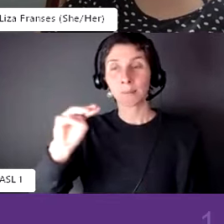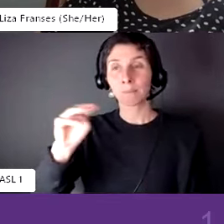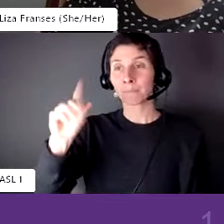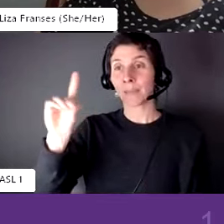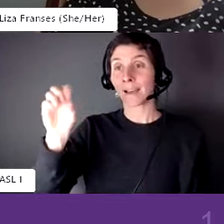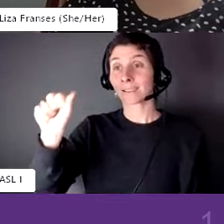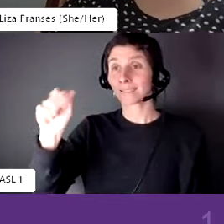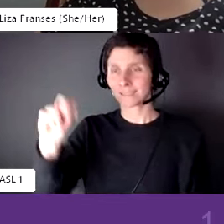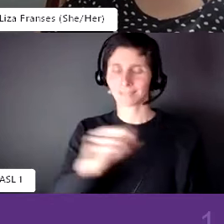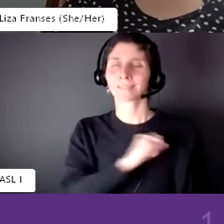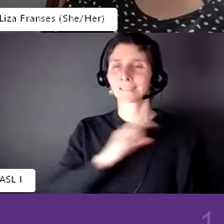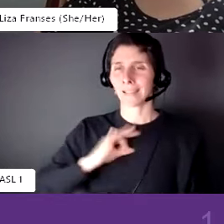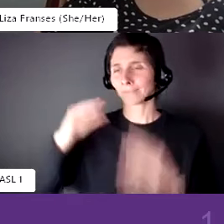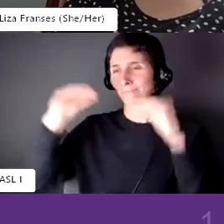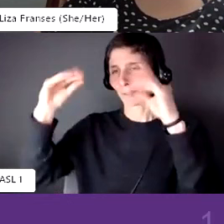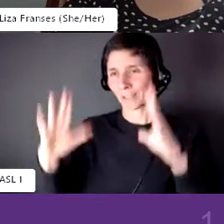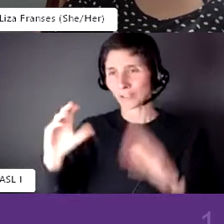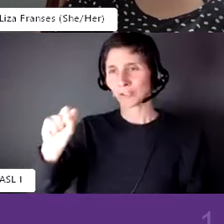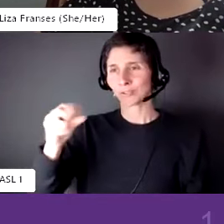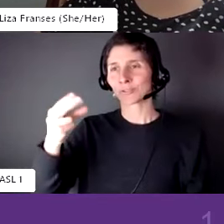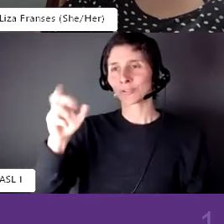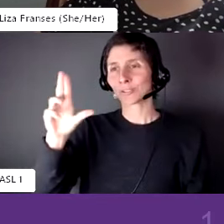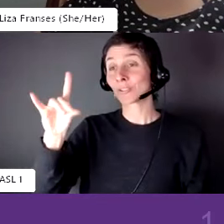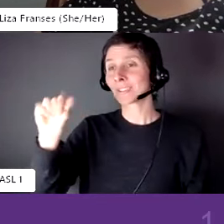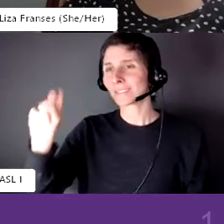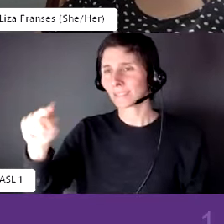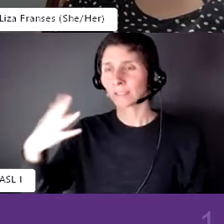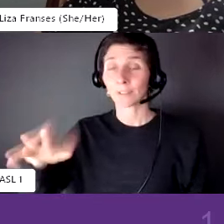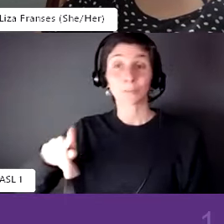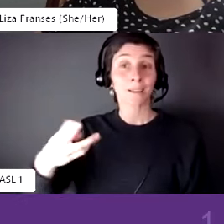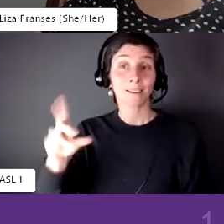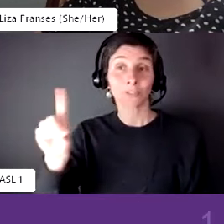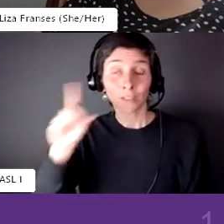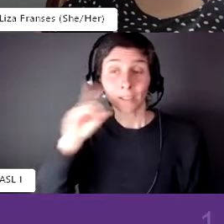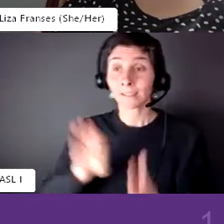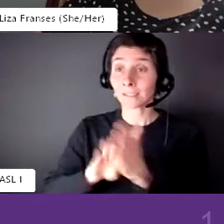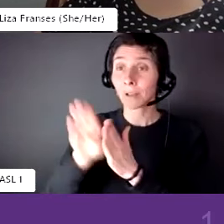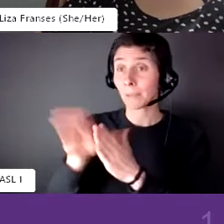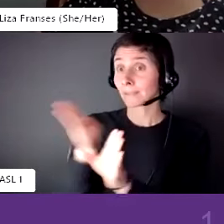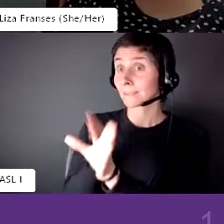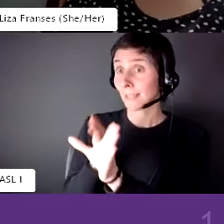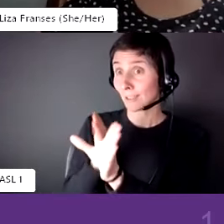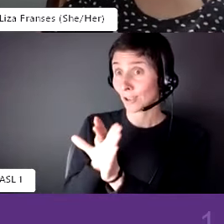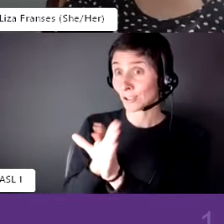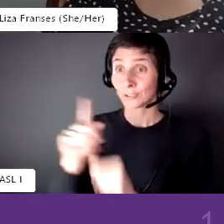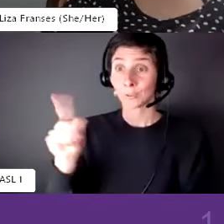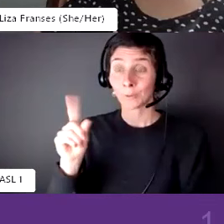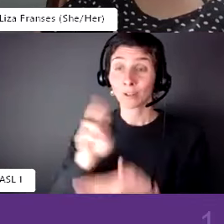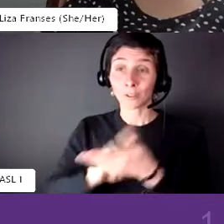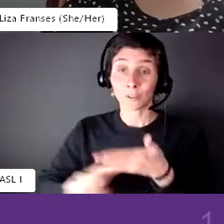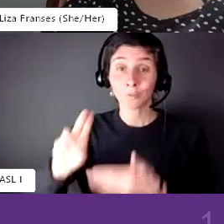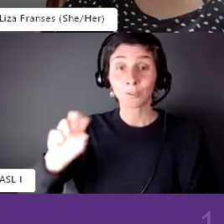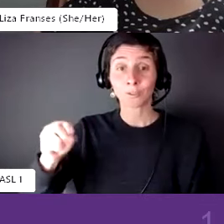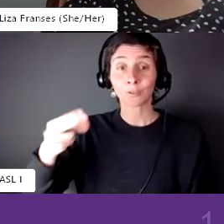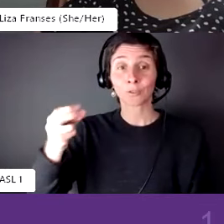Sheridan College. She received her PhD in developmental psychology at the University of Sheffield in